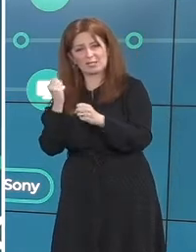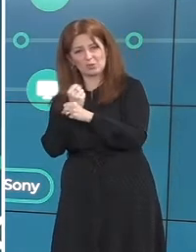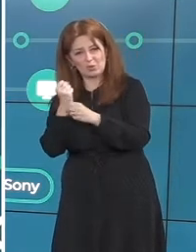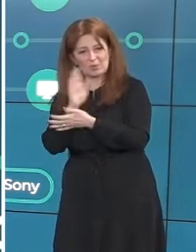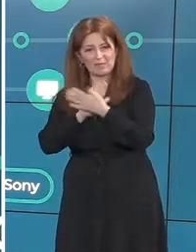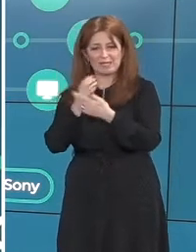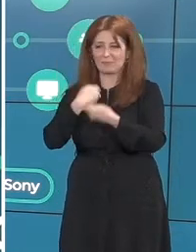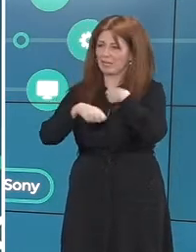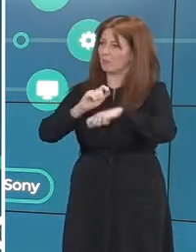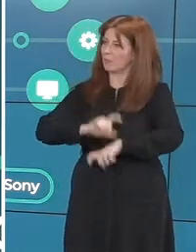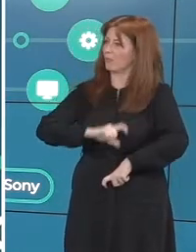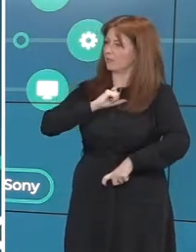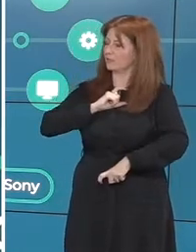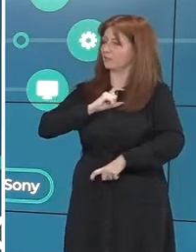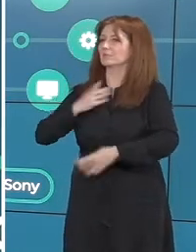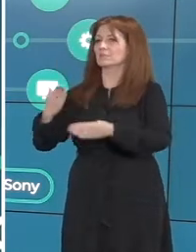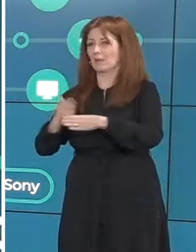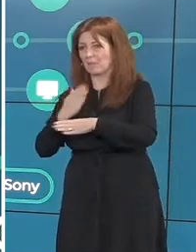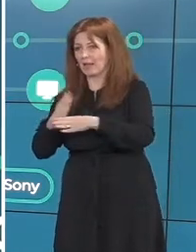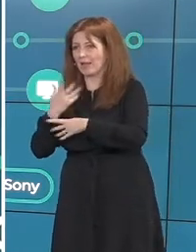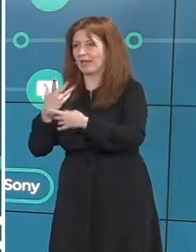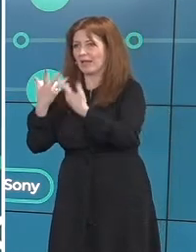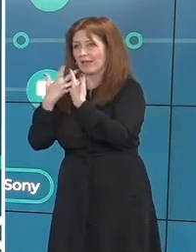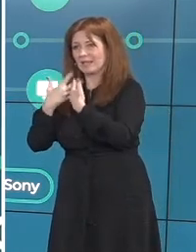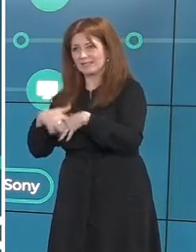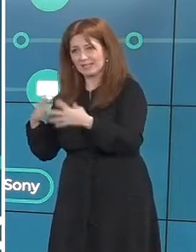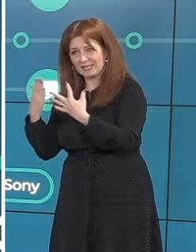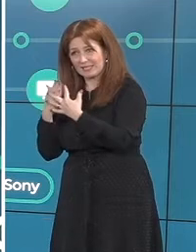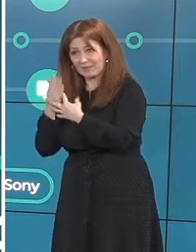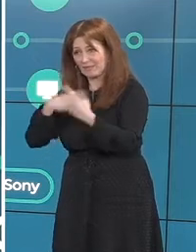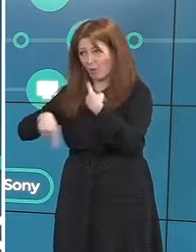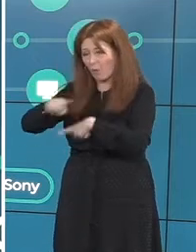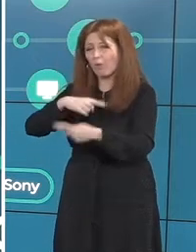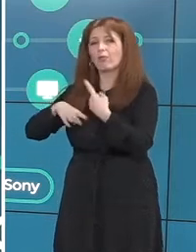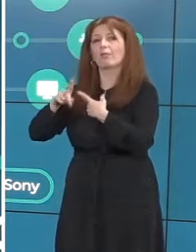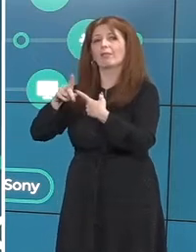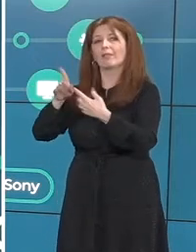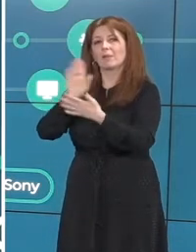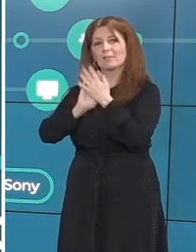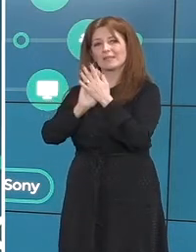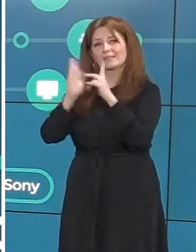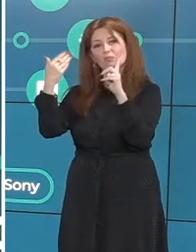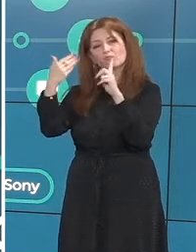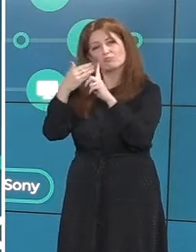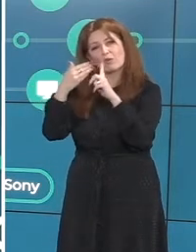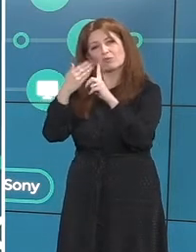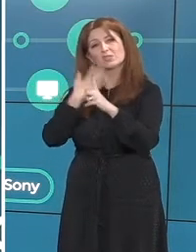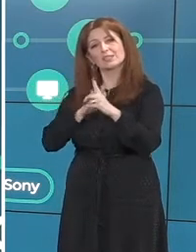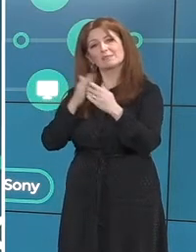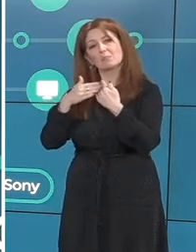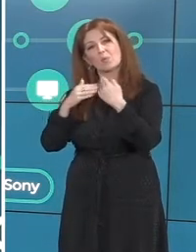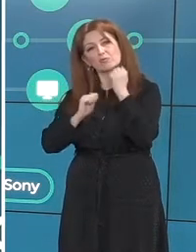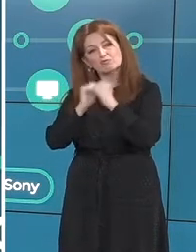organisation, employer, for our tech to be accessible for everyone, and taking a bit more of a sort of structured approach to, if we can only do a few of